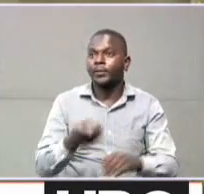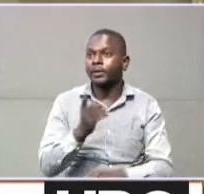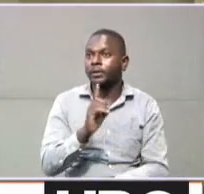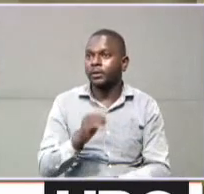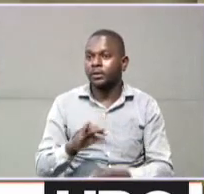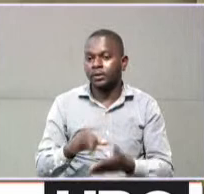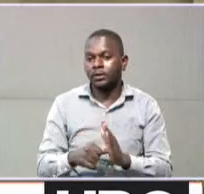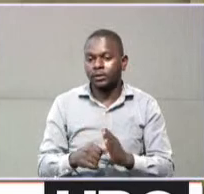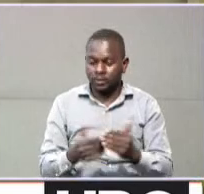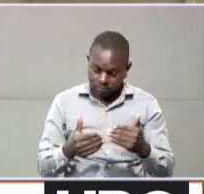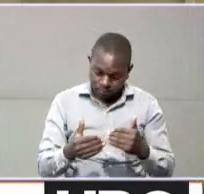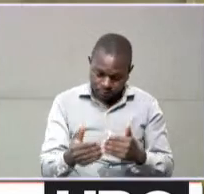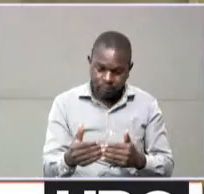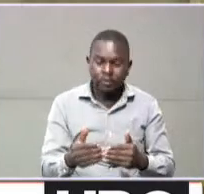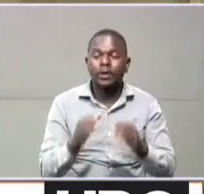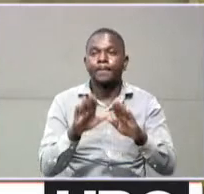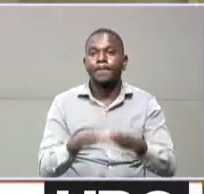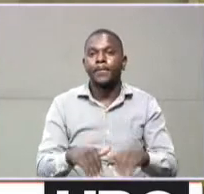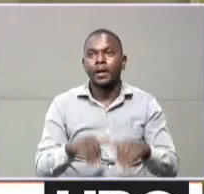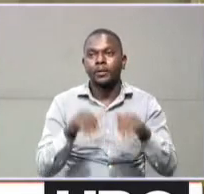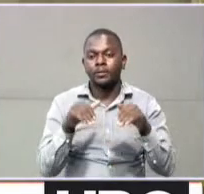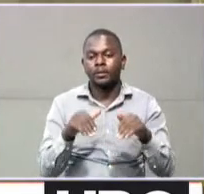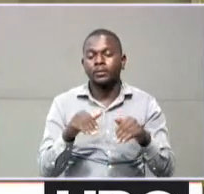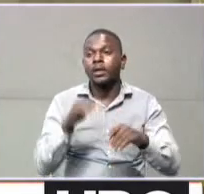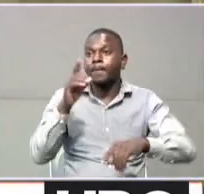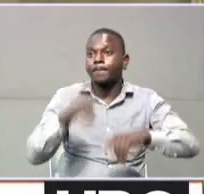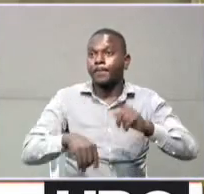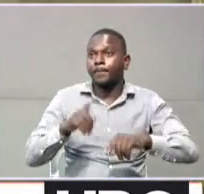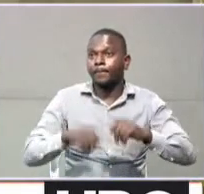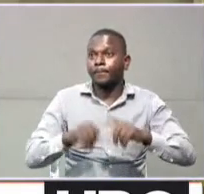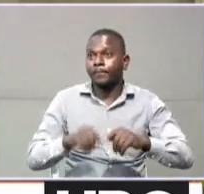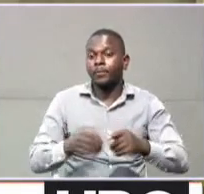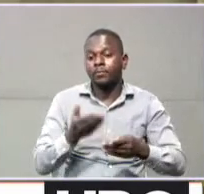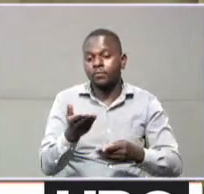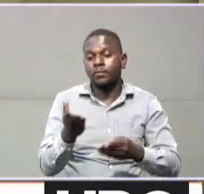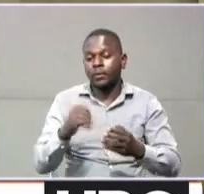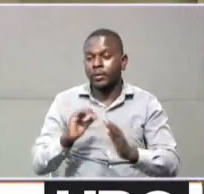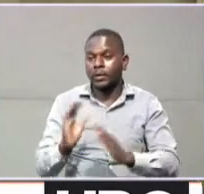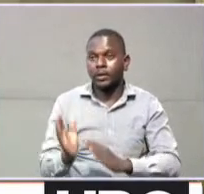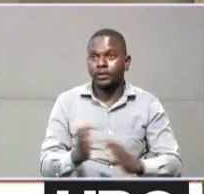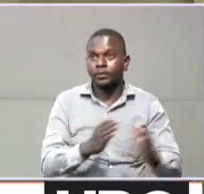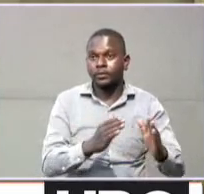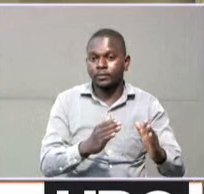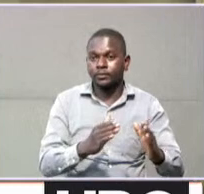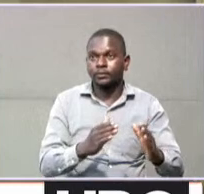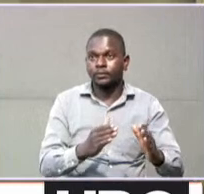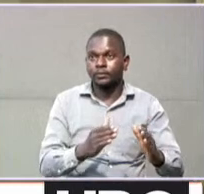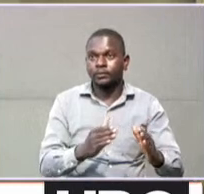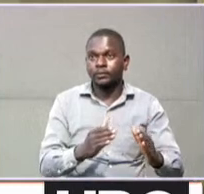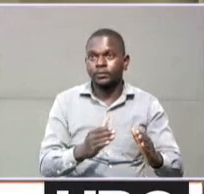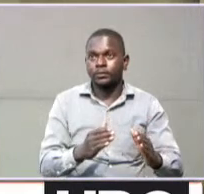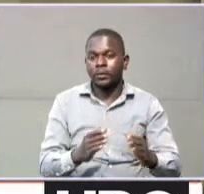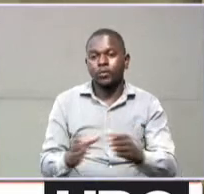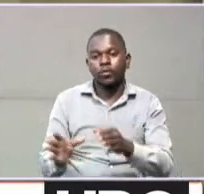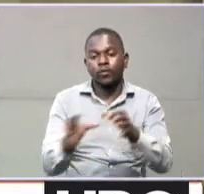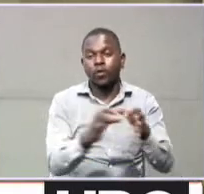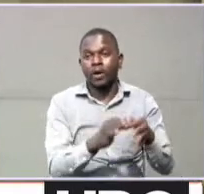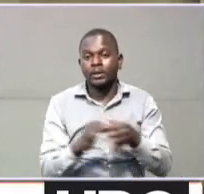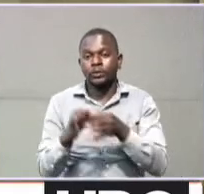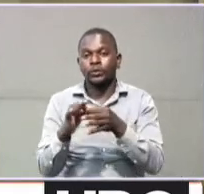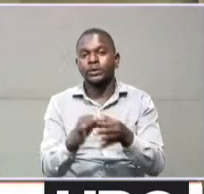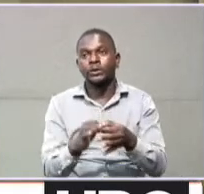are issues beyond this house parties can go have the arrangements we hear of coalitions